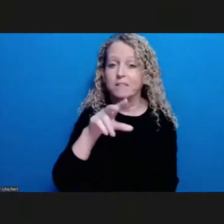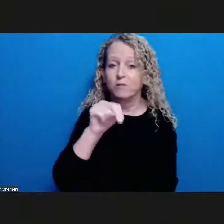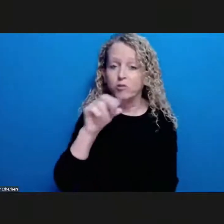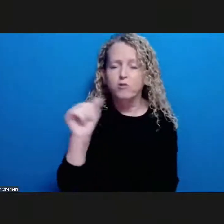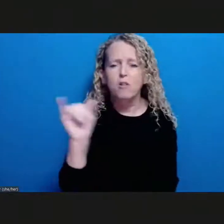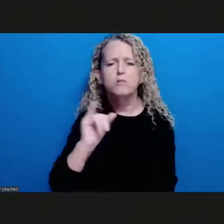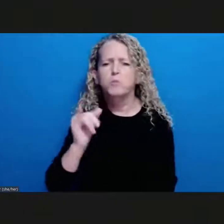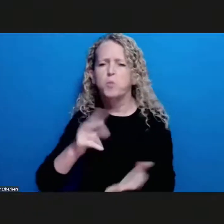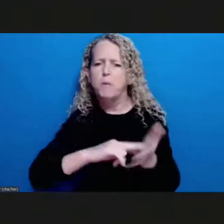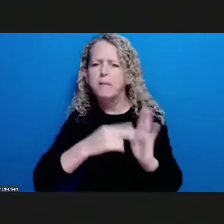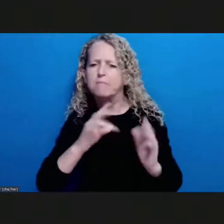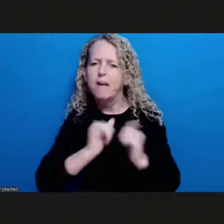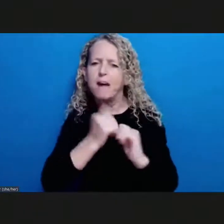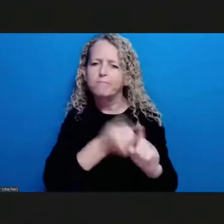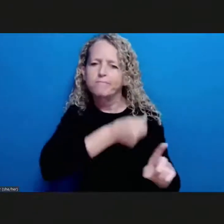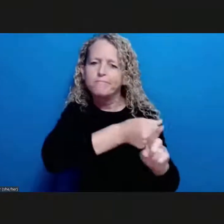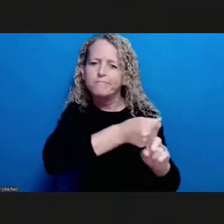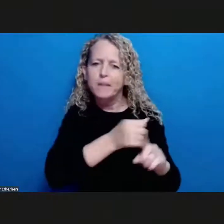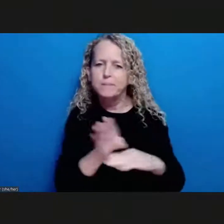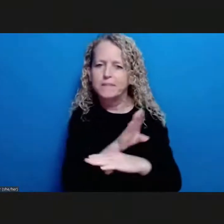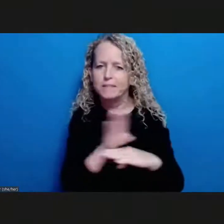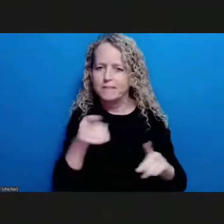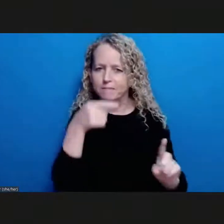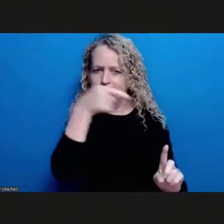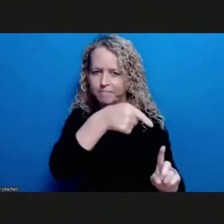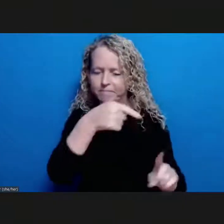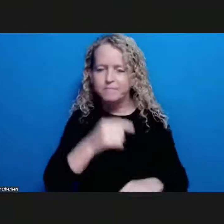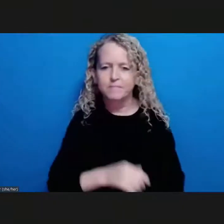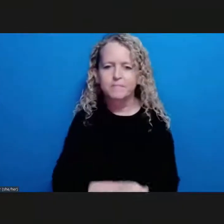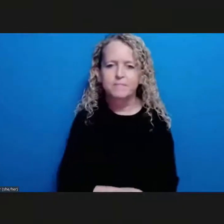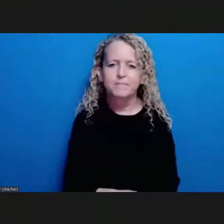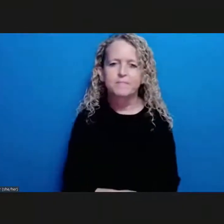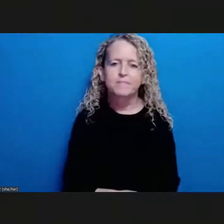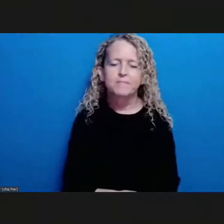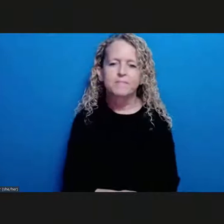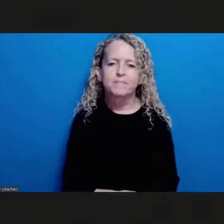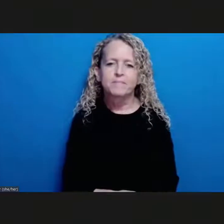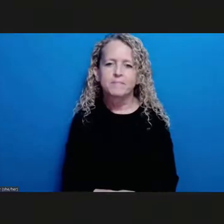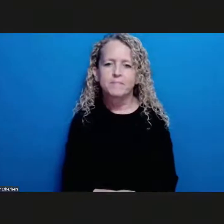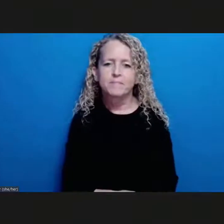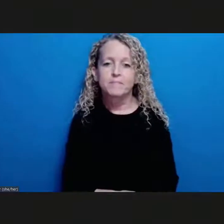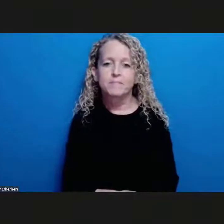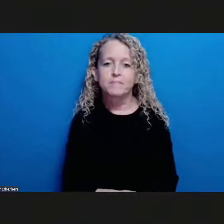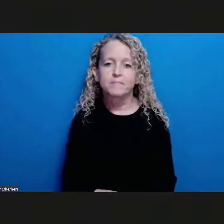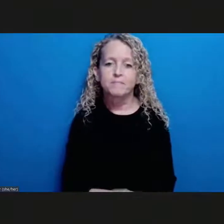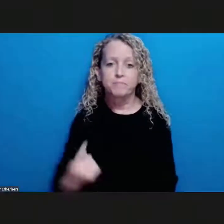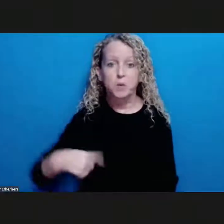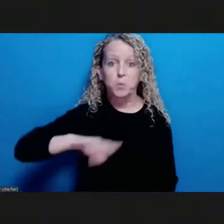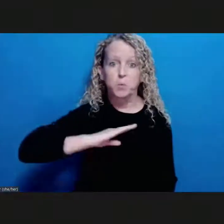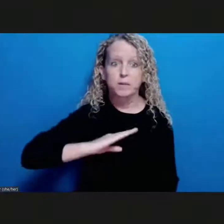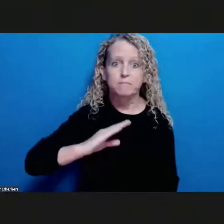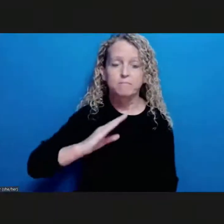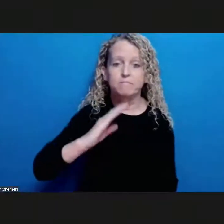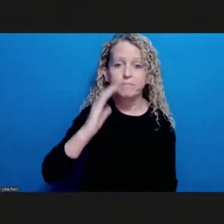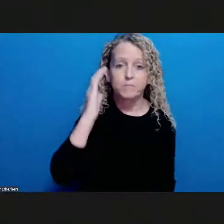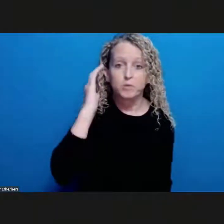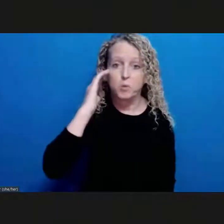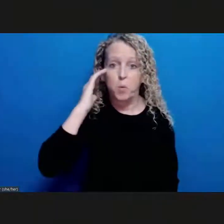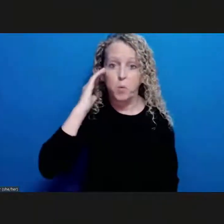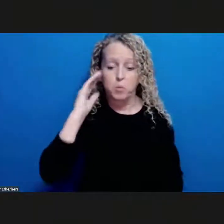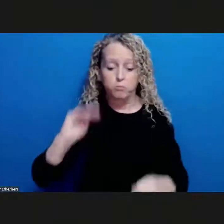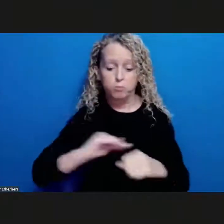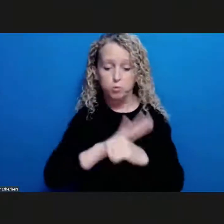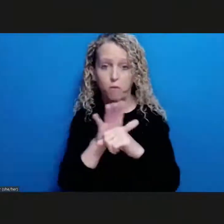businesses. And so I first want to, we know the impact of COVID-19 is being felt by